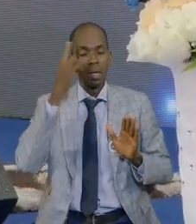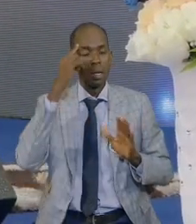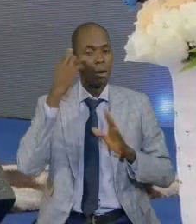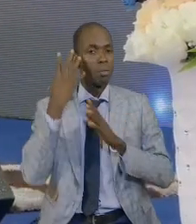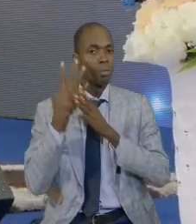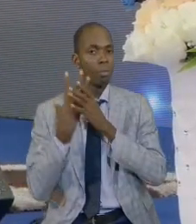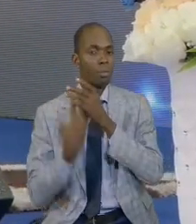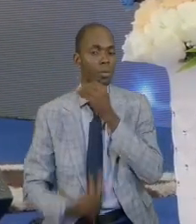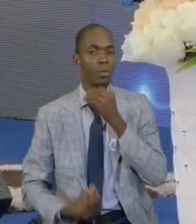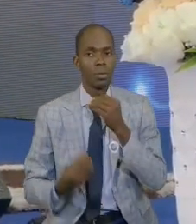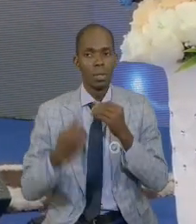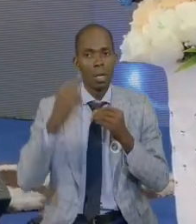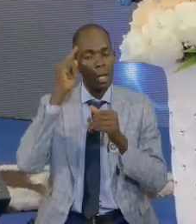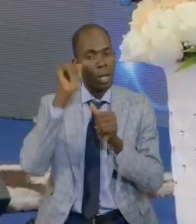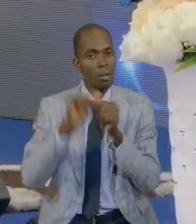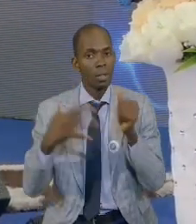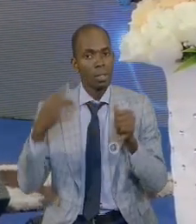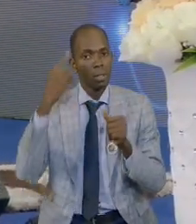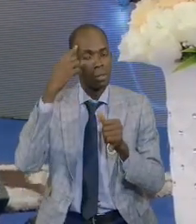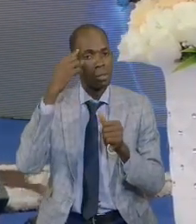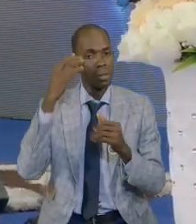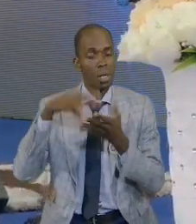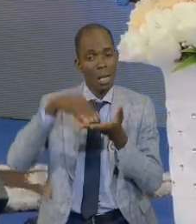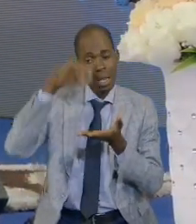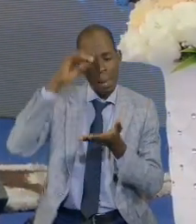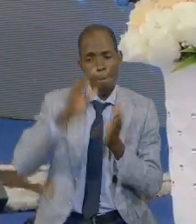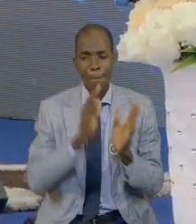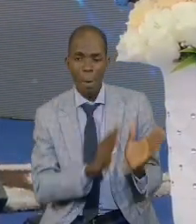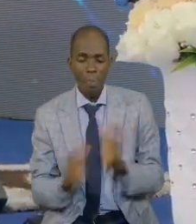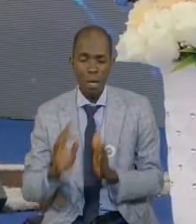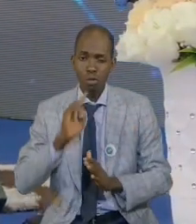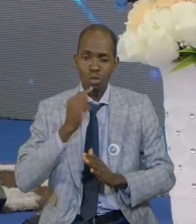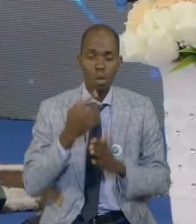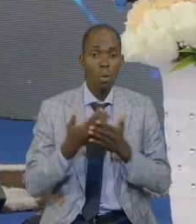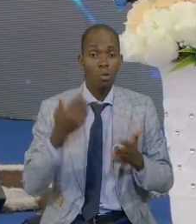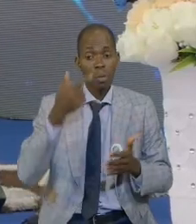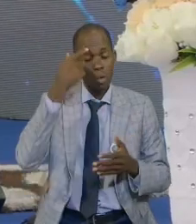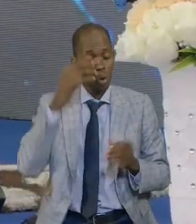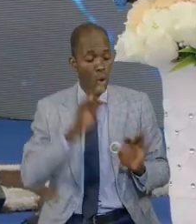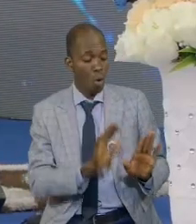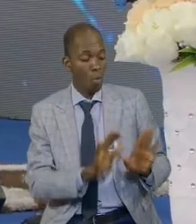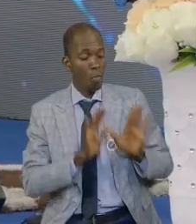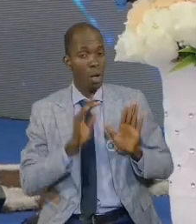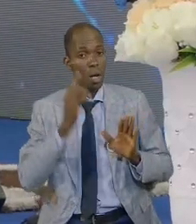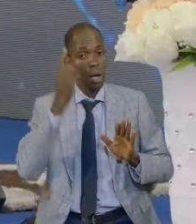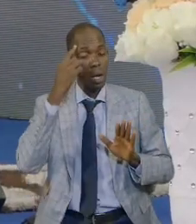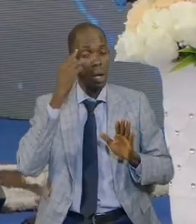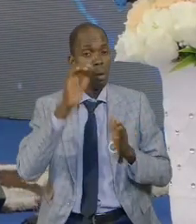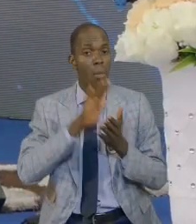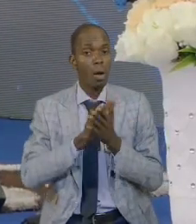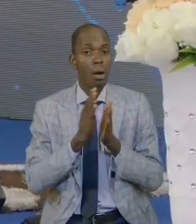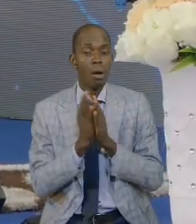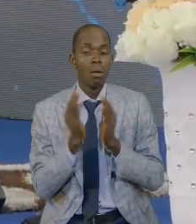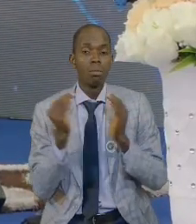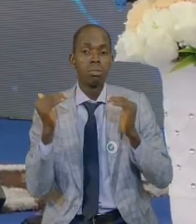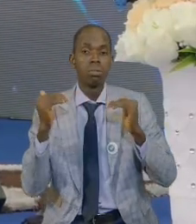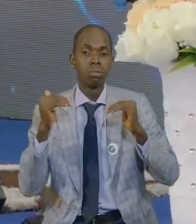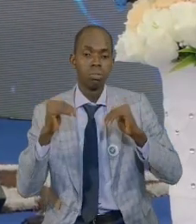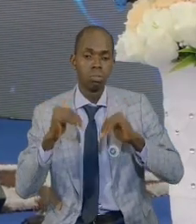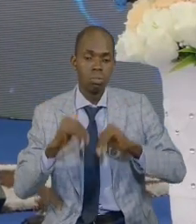everything we had everything were prepared for because of the fear our brain became porous and